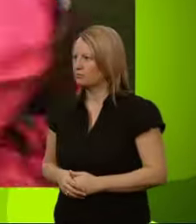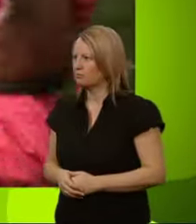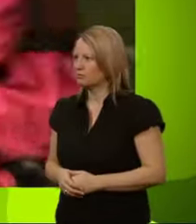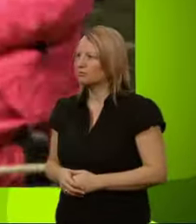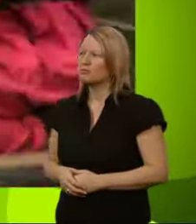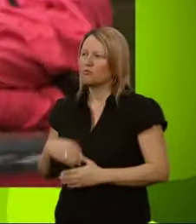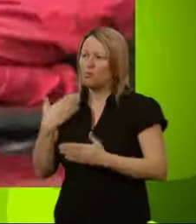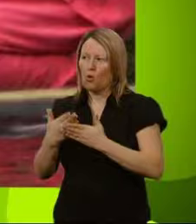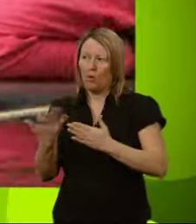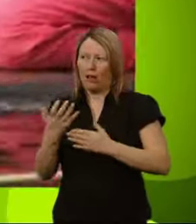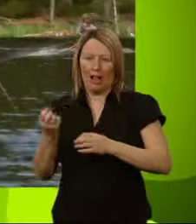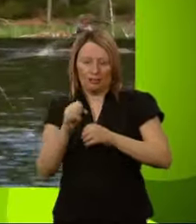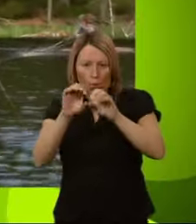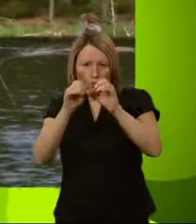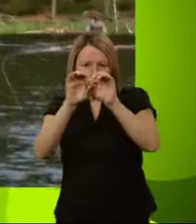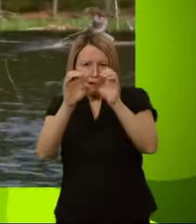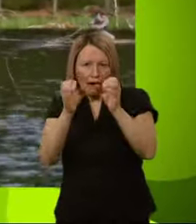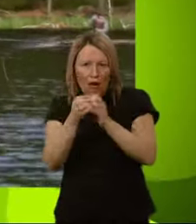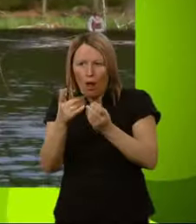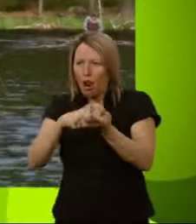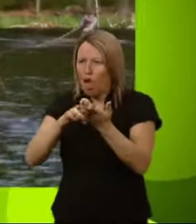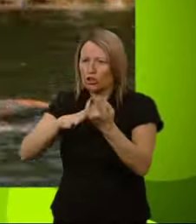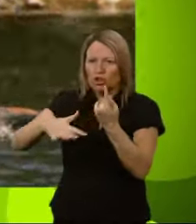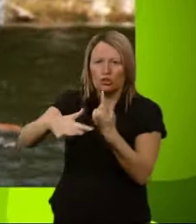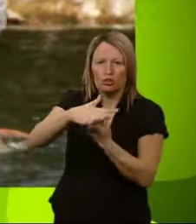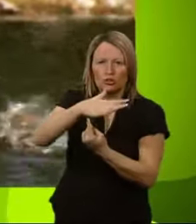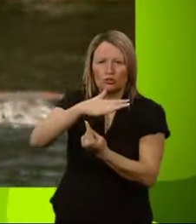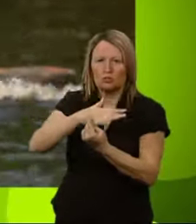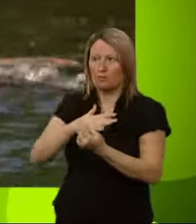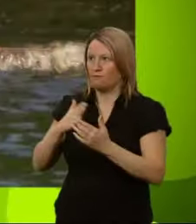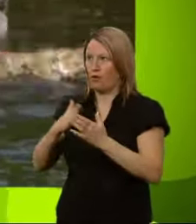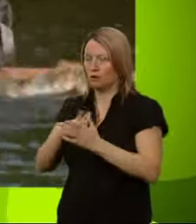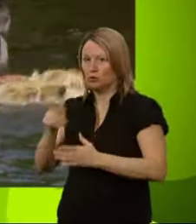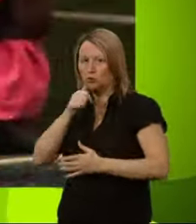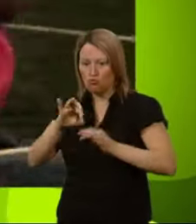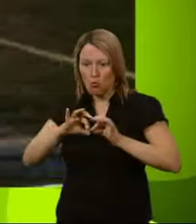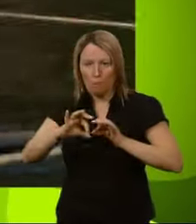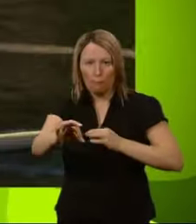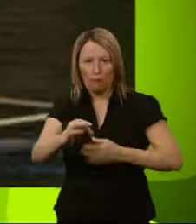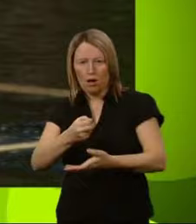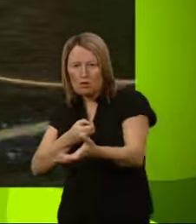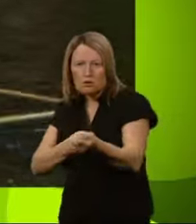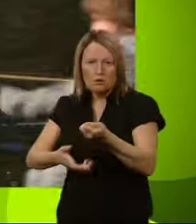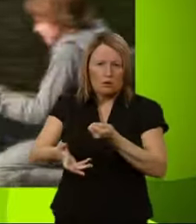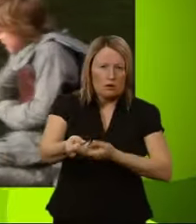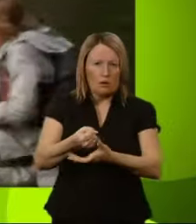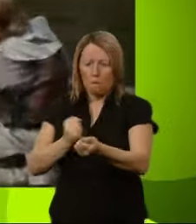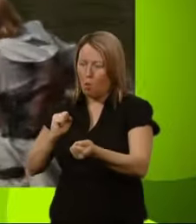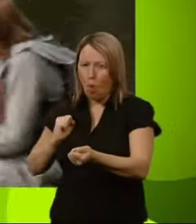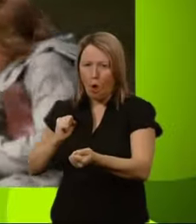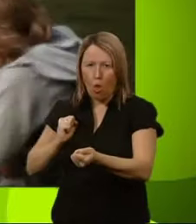race to grasp the gold ring in the midst of a loch first, using the rope to haul their craft through these icy